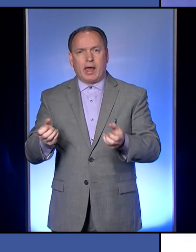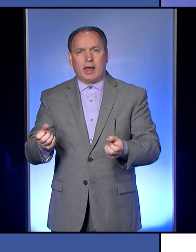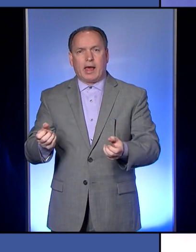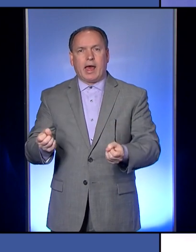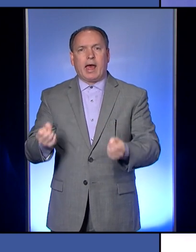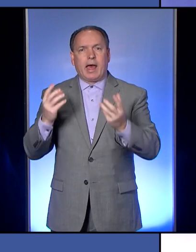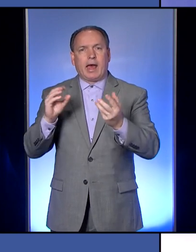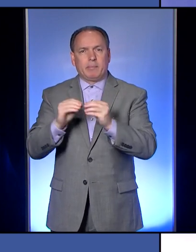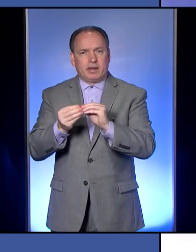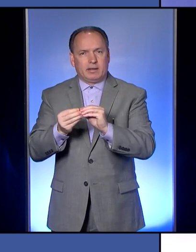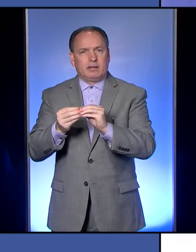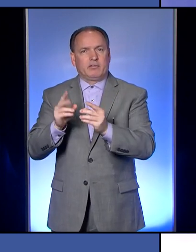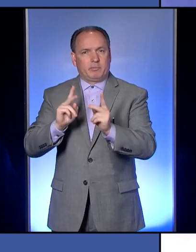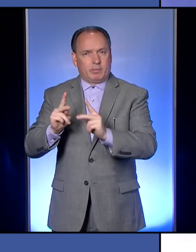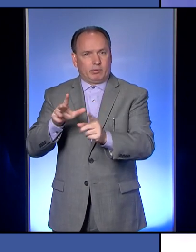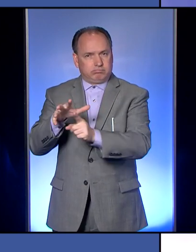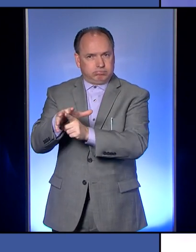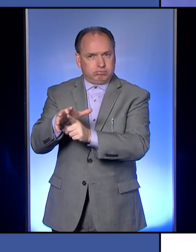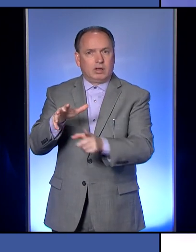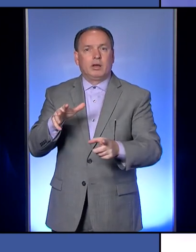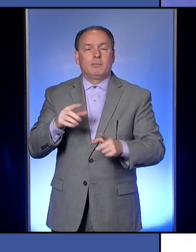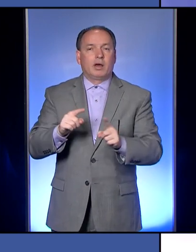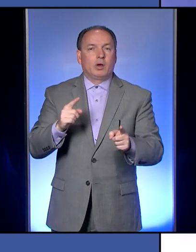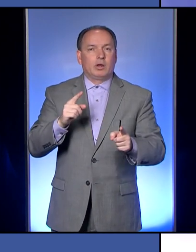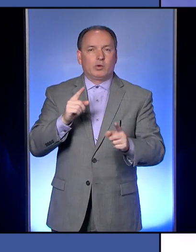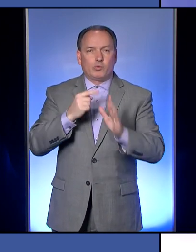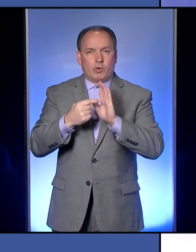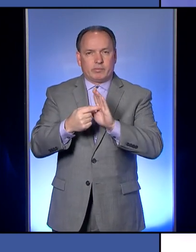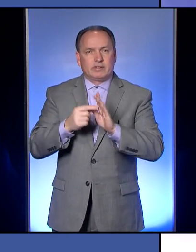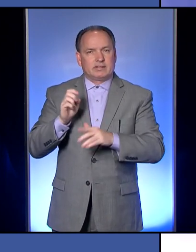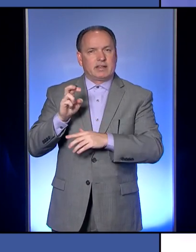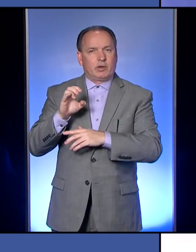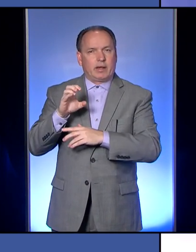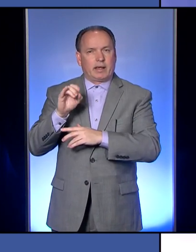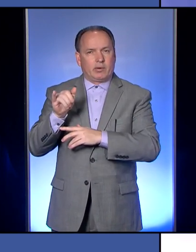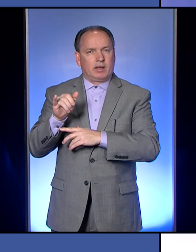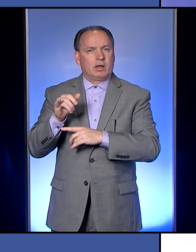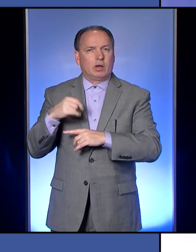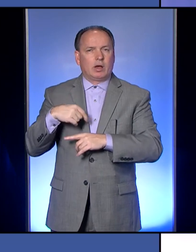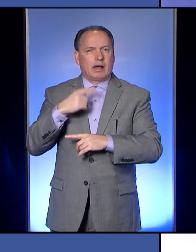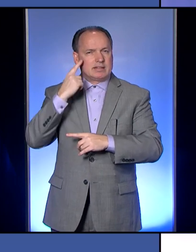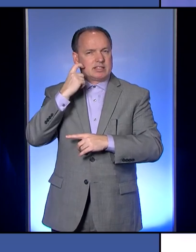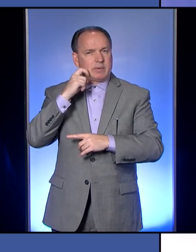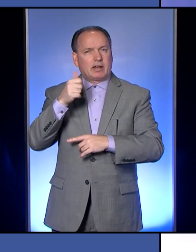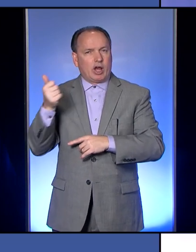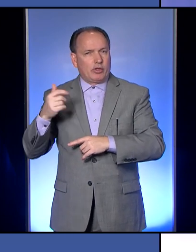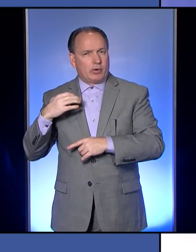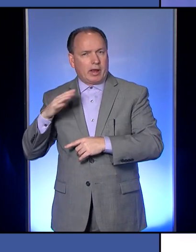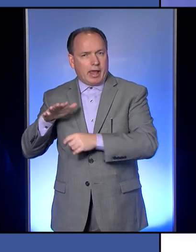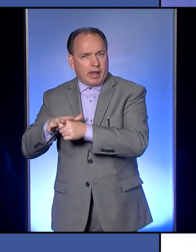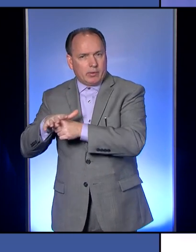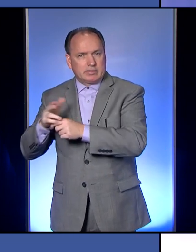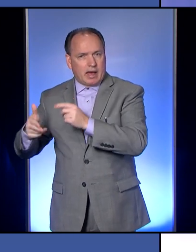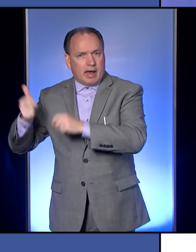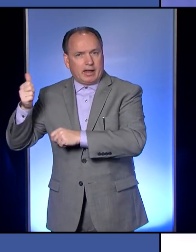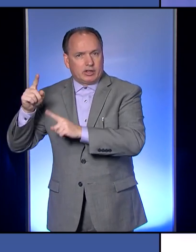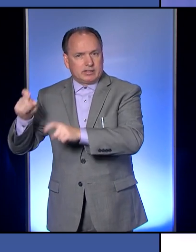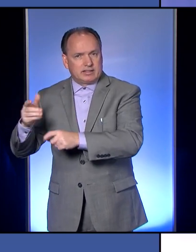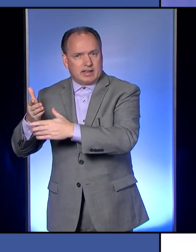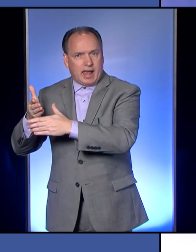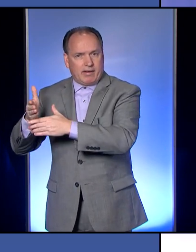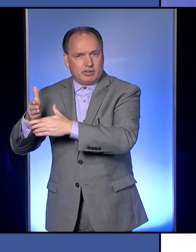specific group or individual, I think it really does represent Erie County. So I suspect some of these other areas with higher testing